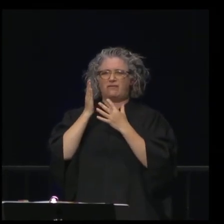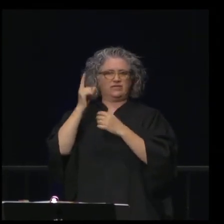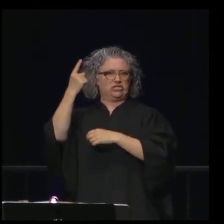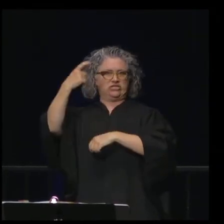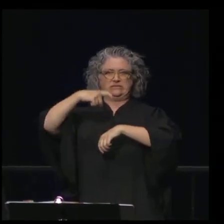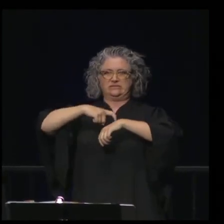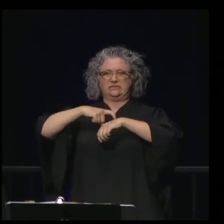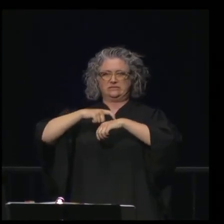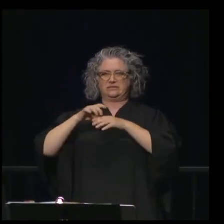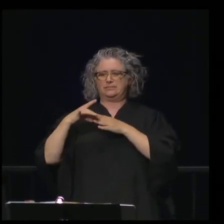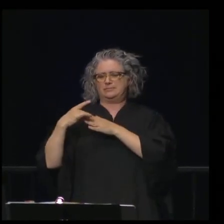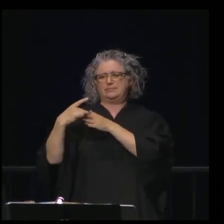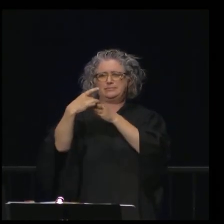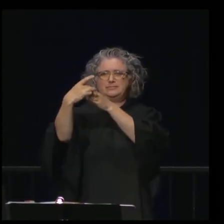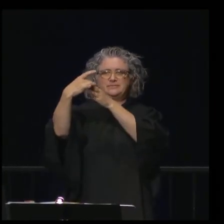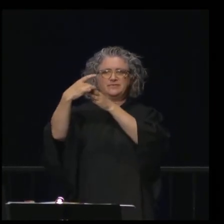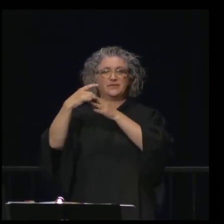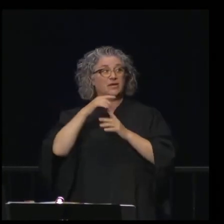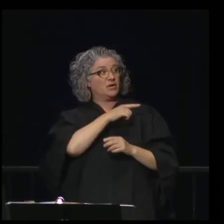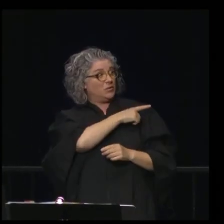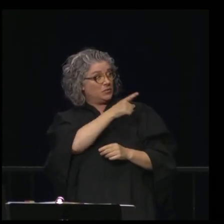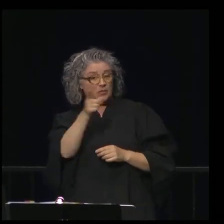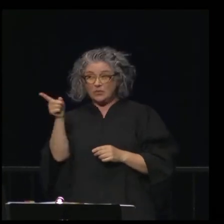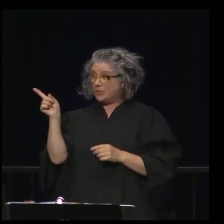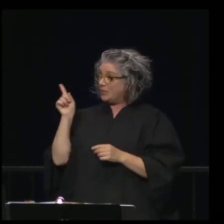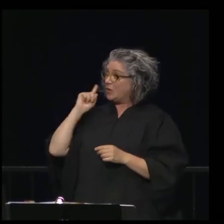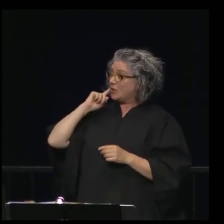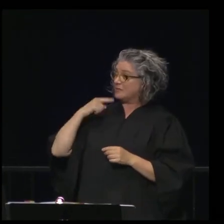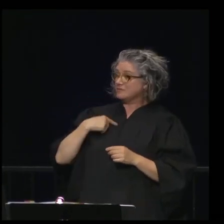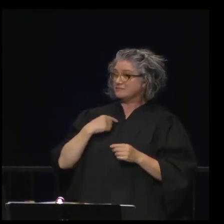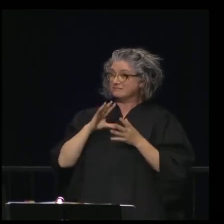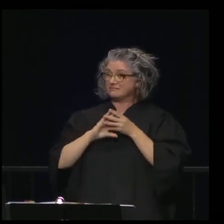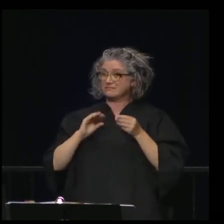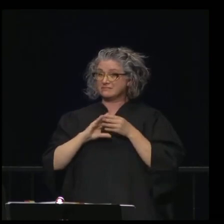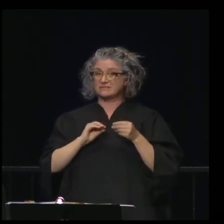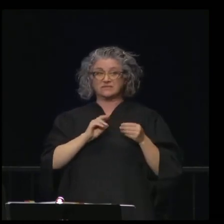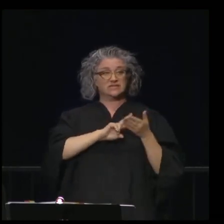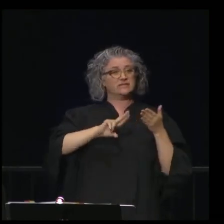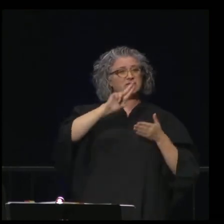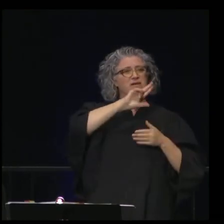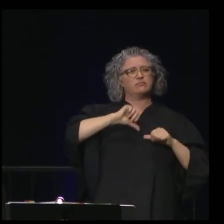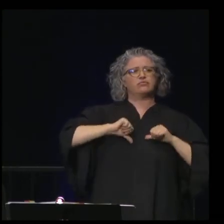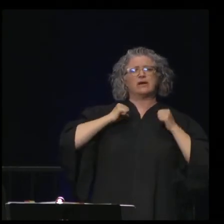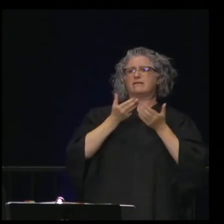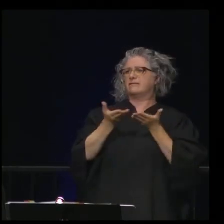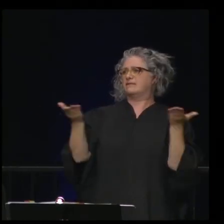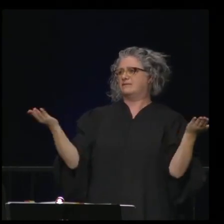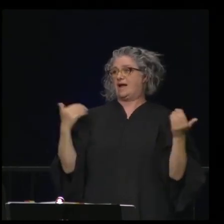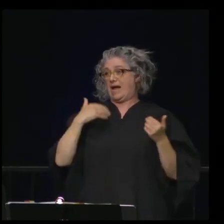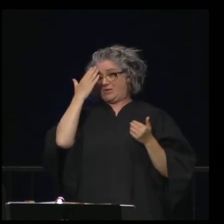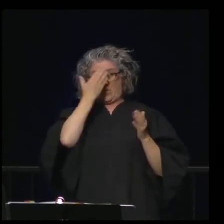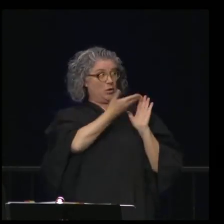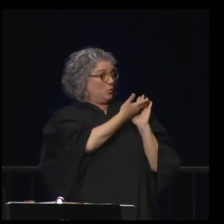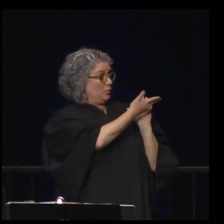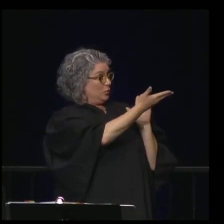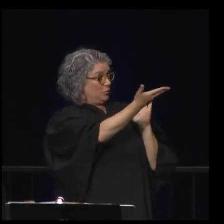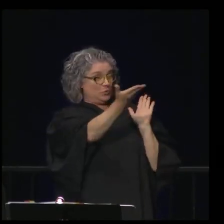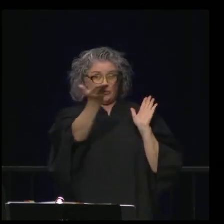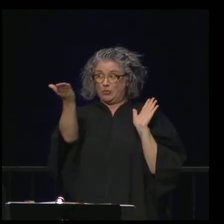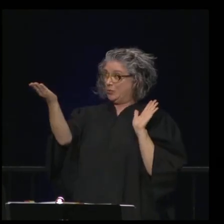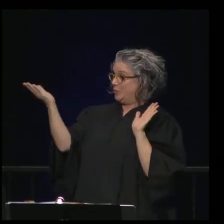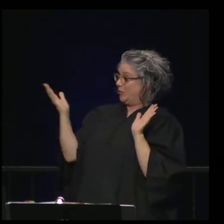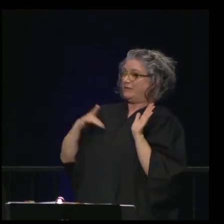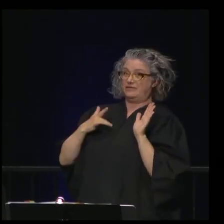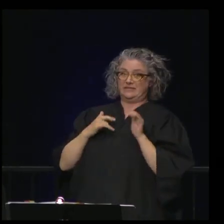unprecedented. You heard me say how proud their university is of them, and I know you all feel the same